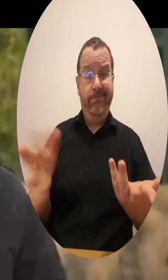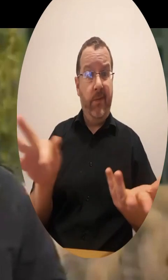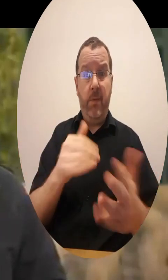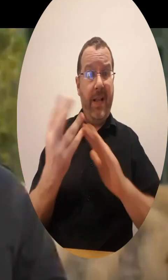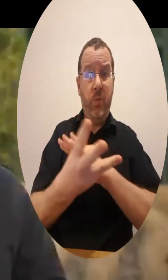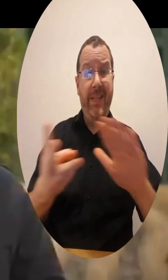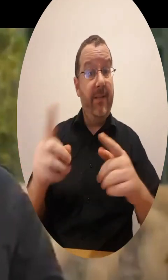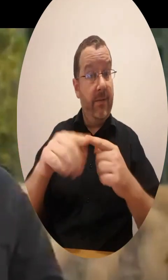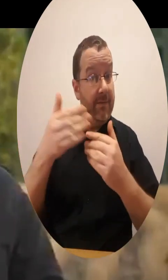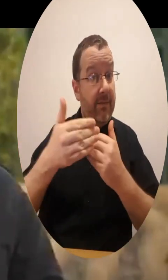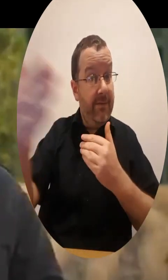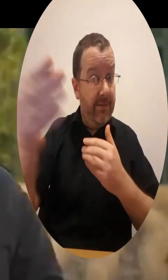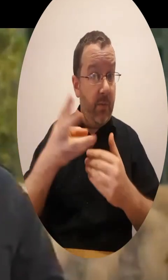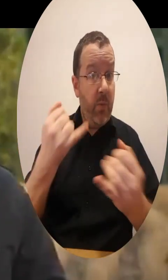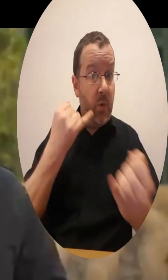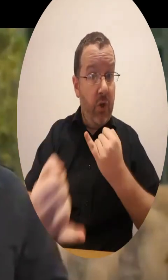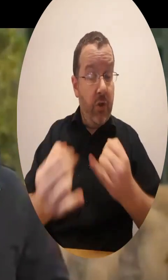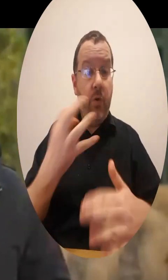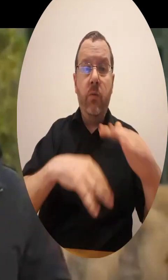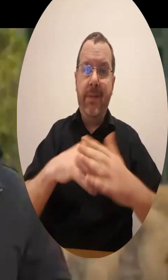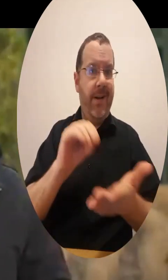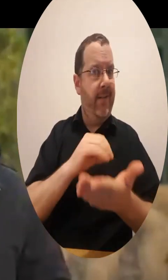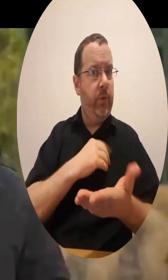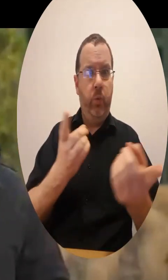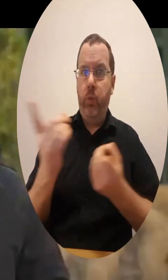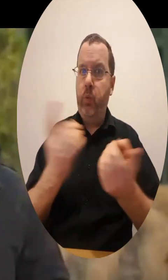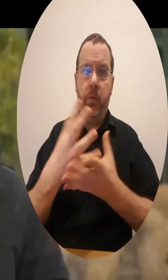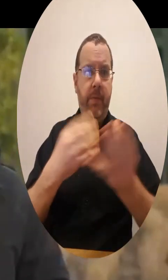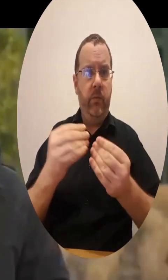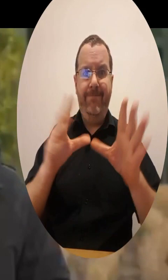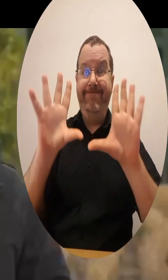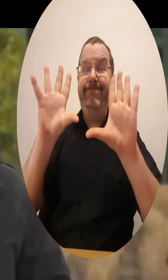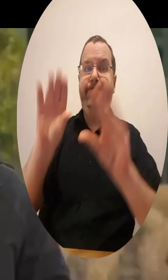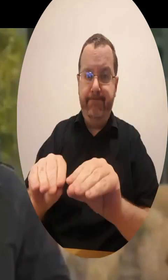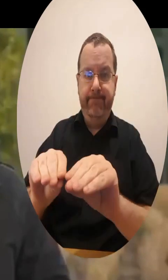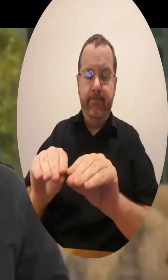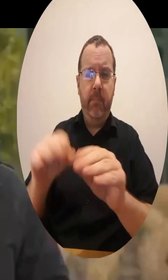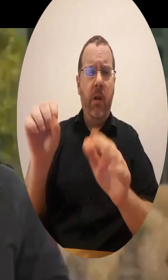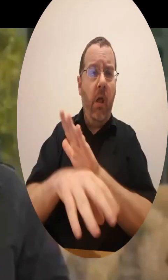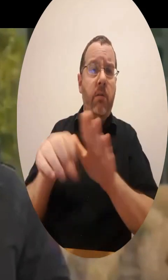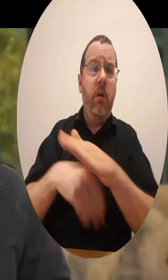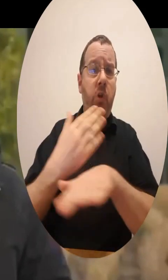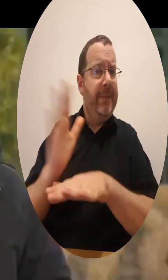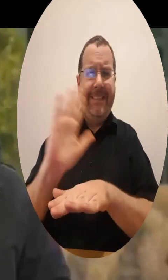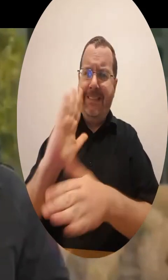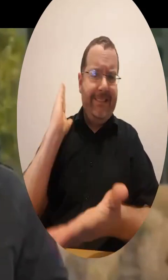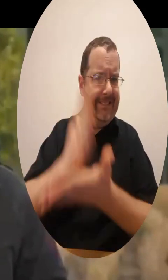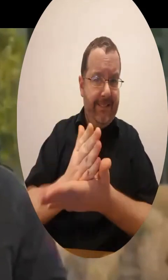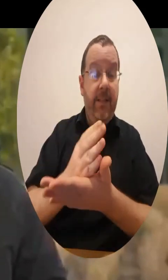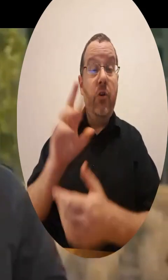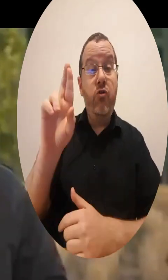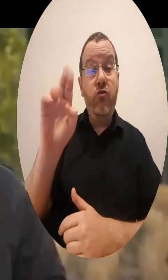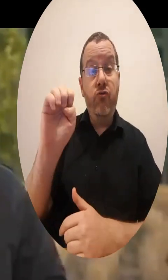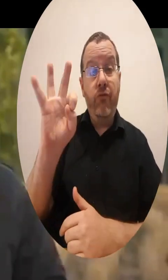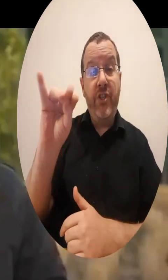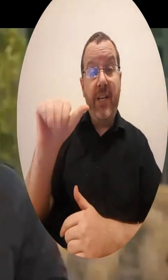more to come, that they have to stem the tide of job losses. Regina Doherty herself said